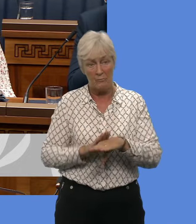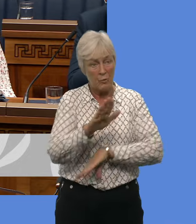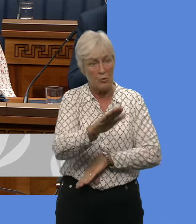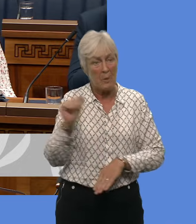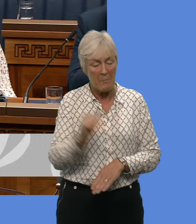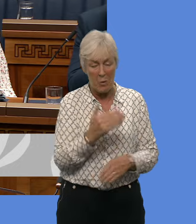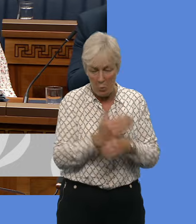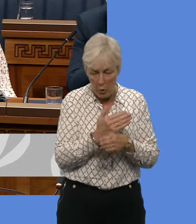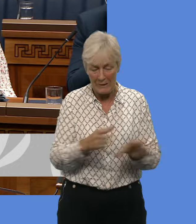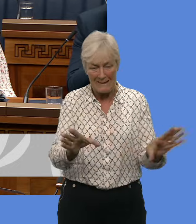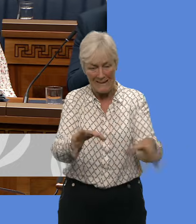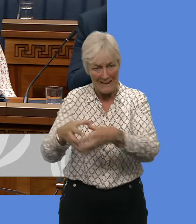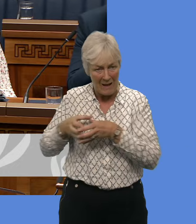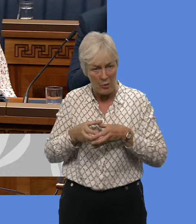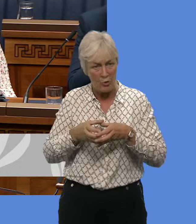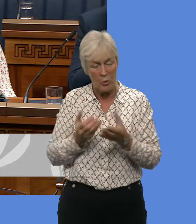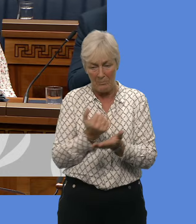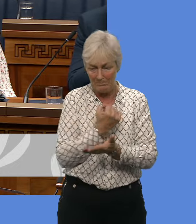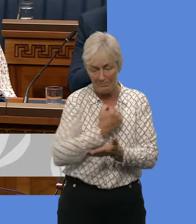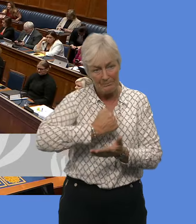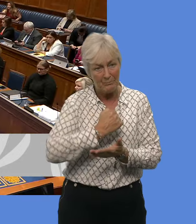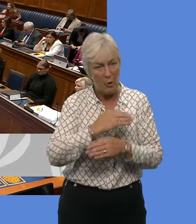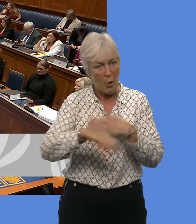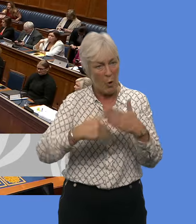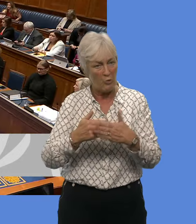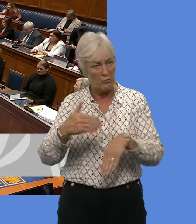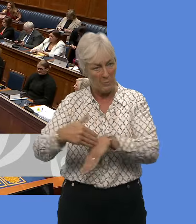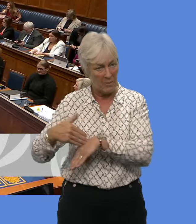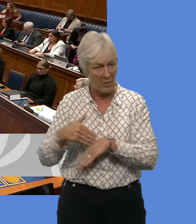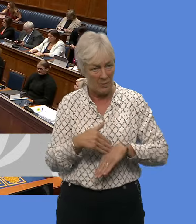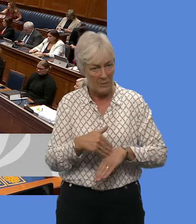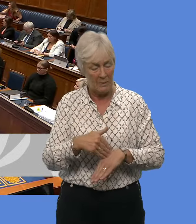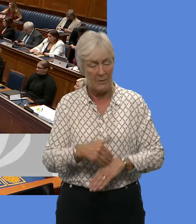work together to stamp out the scourge of paramilitarism. Alan Chambers.